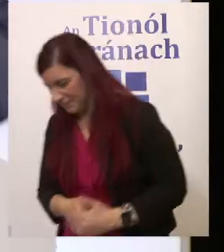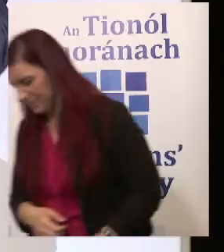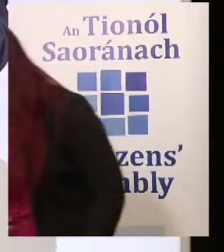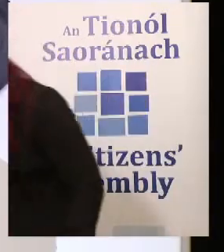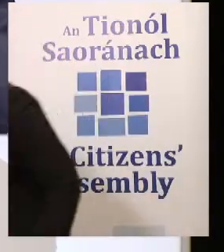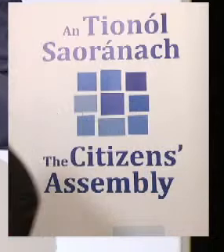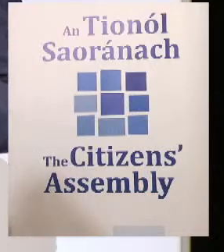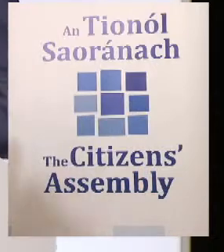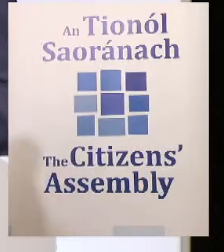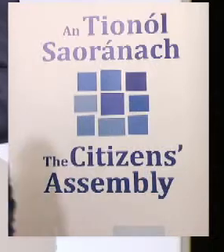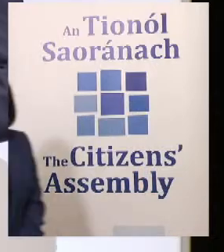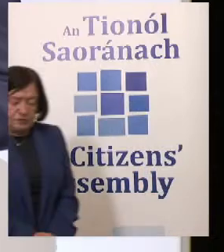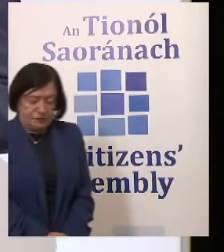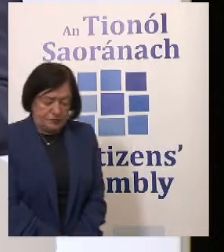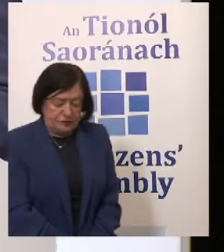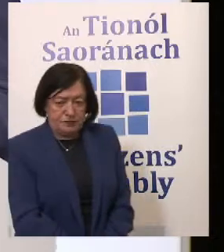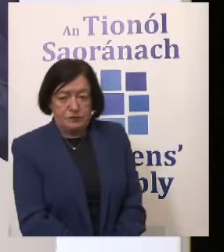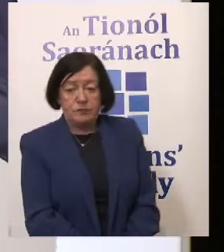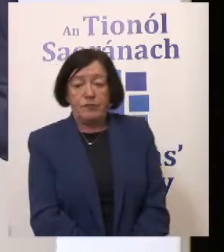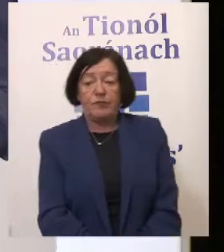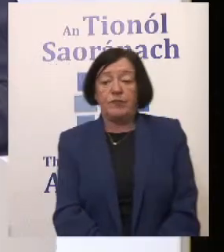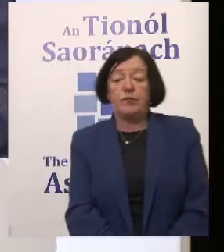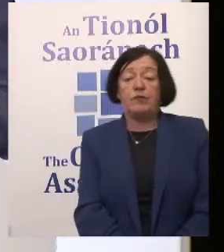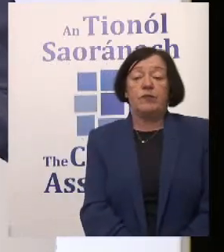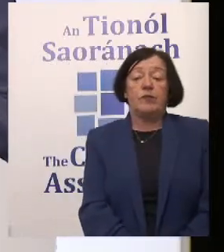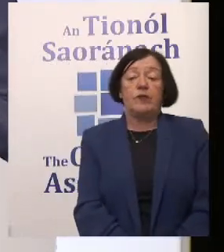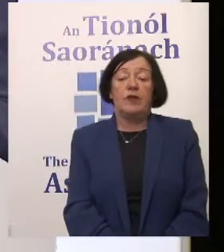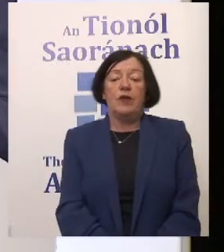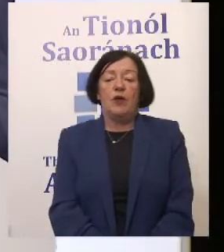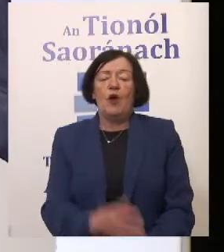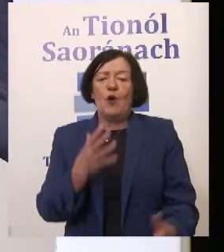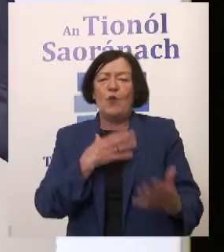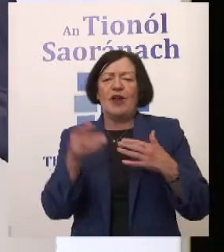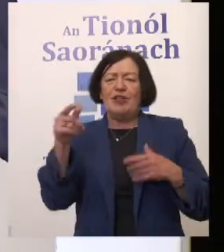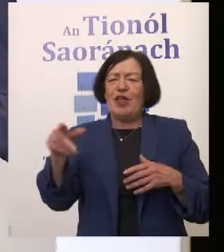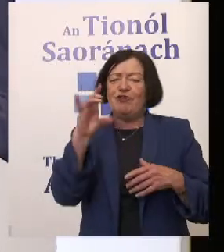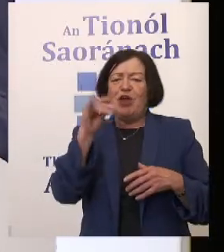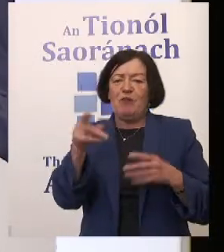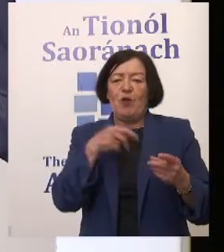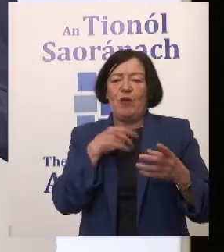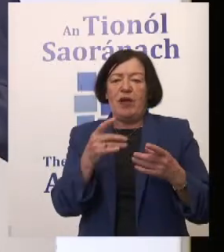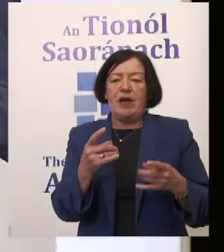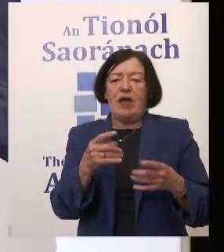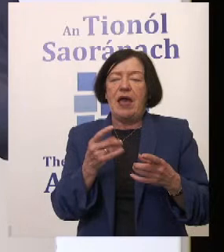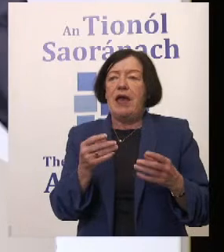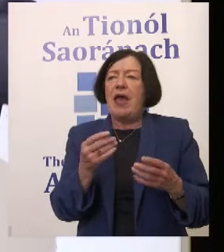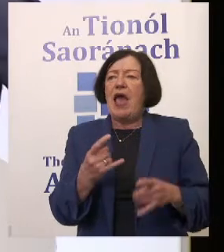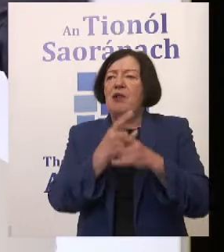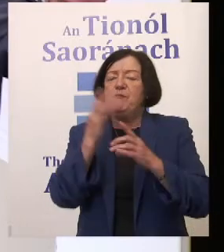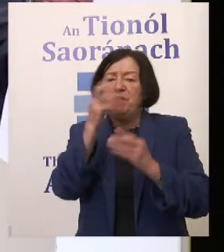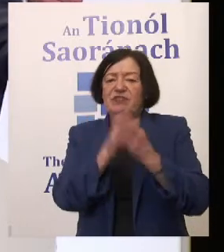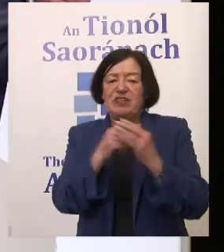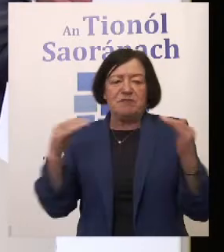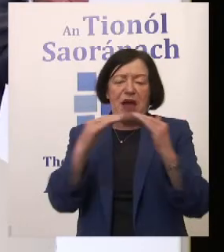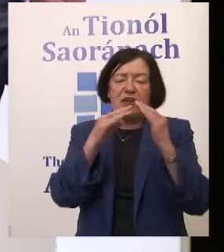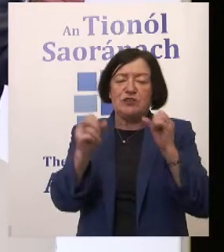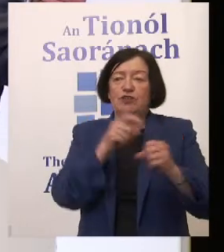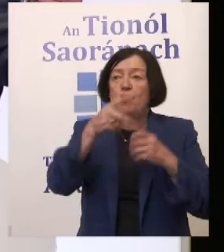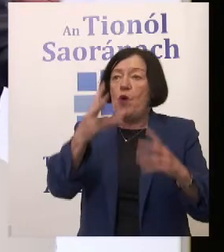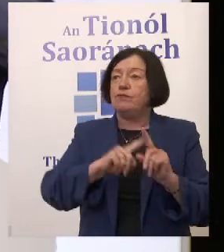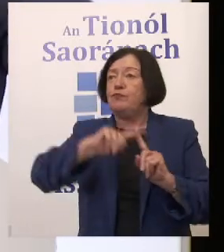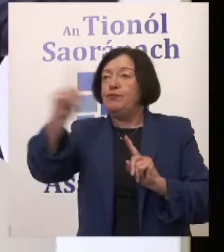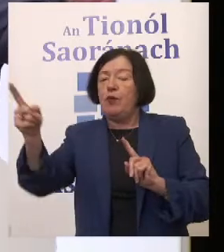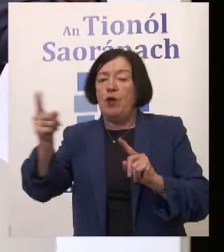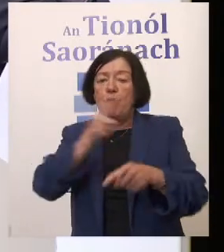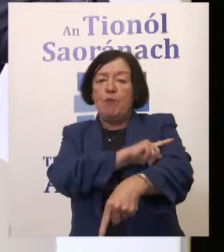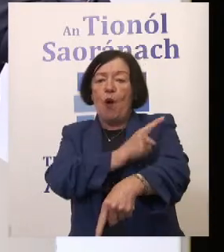what does the Chamber actually do? We help companies export. We provide business matching services. So if you want to go to Poland to